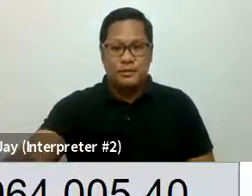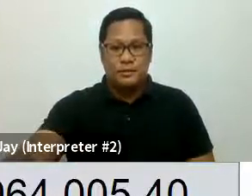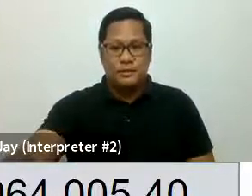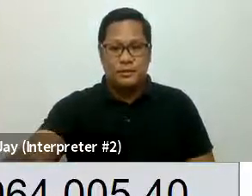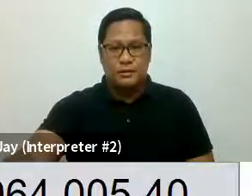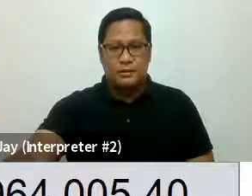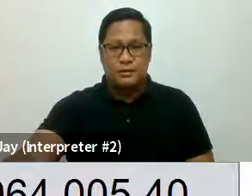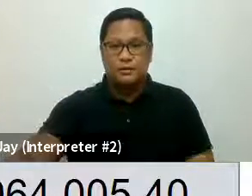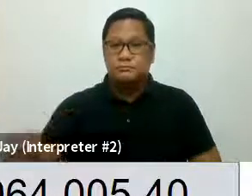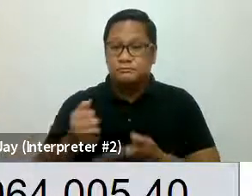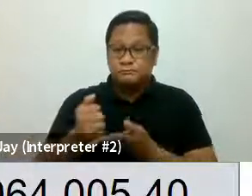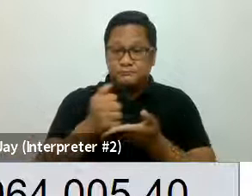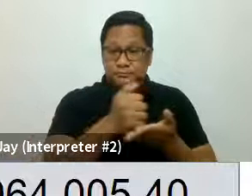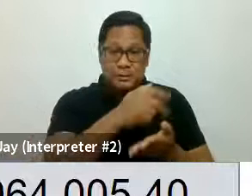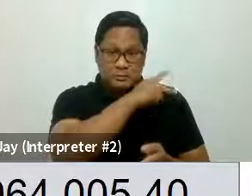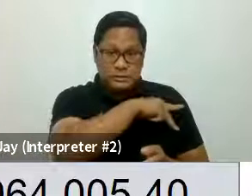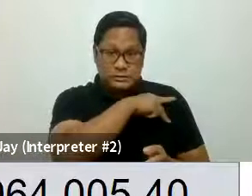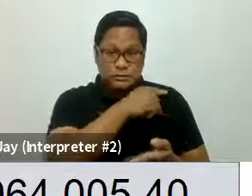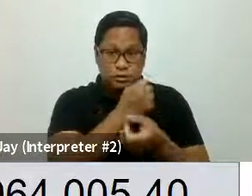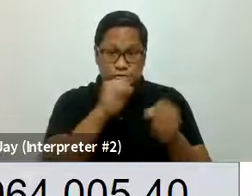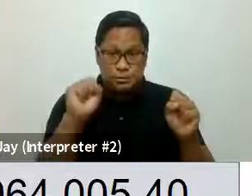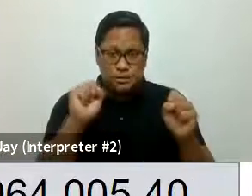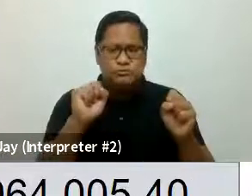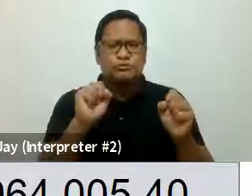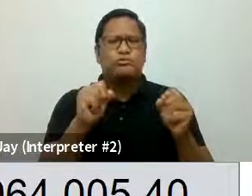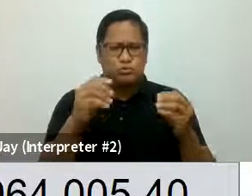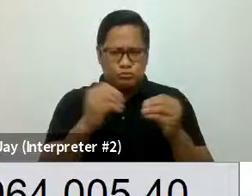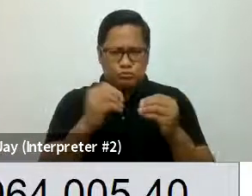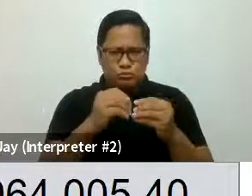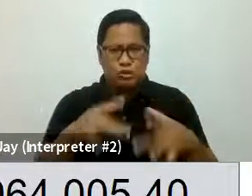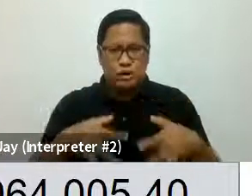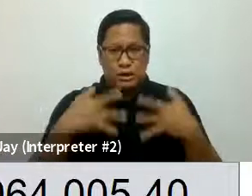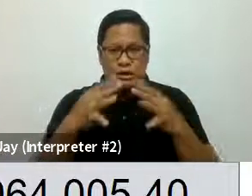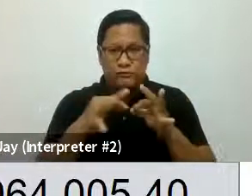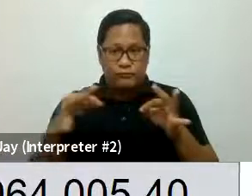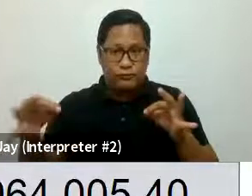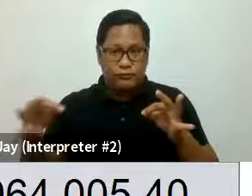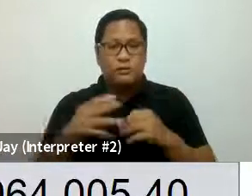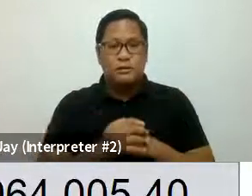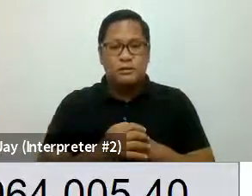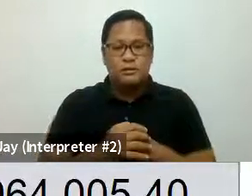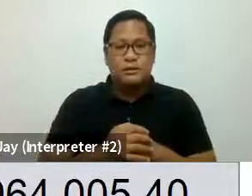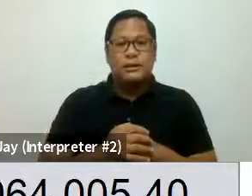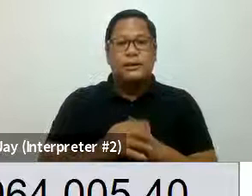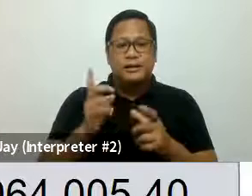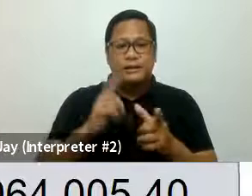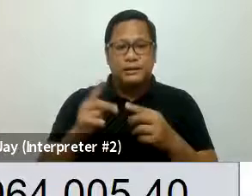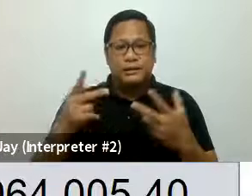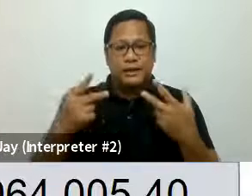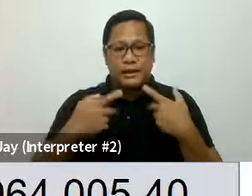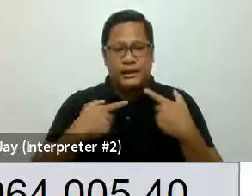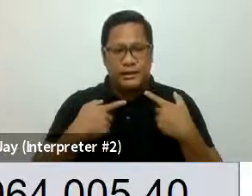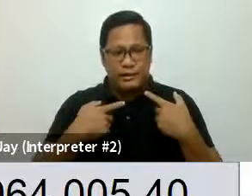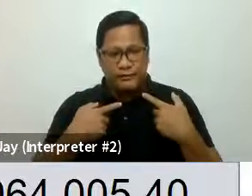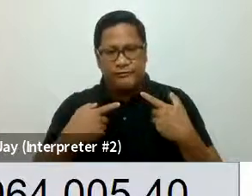It will help the patient survive longer. And the palliative and hospice care medicines access program for